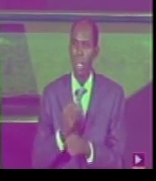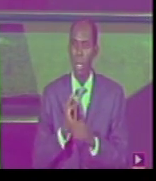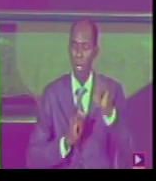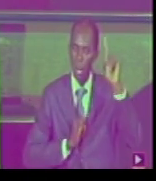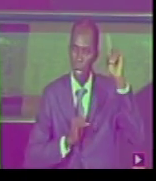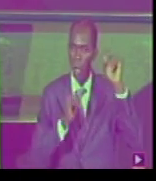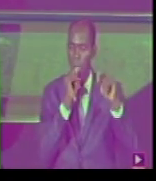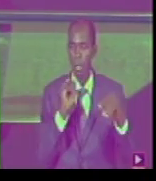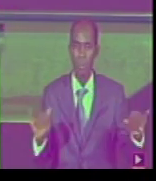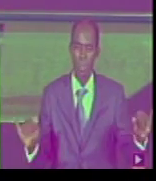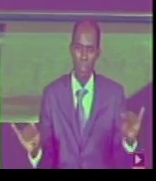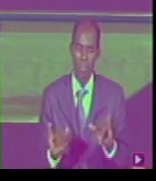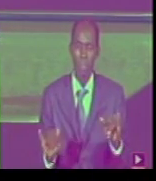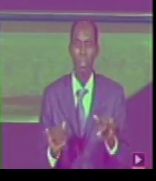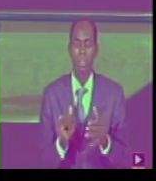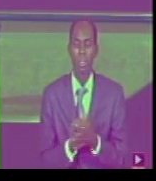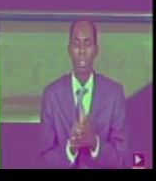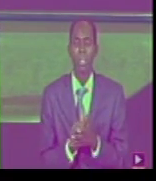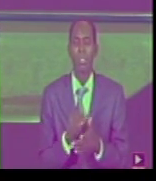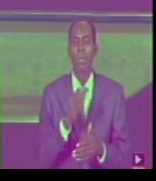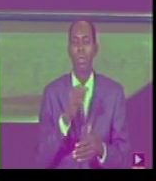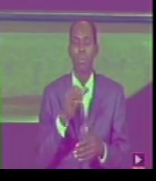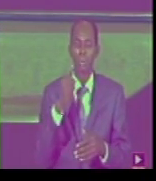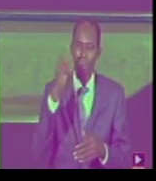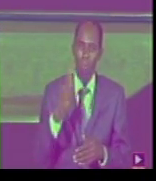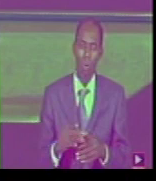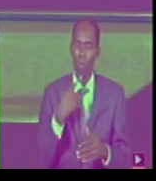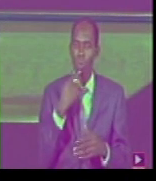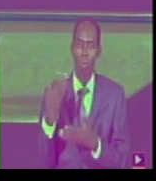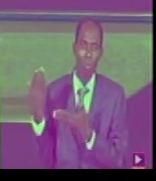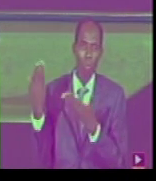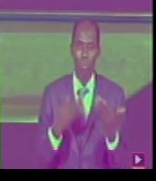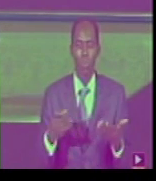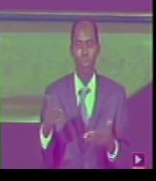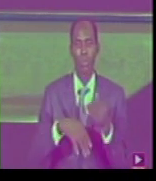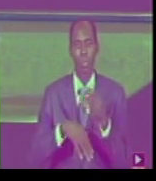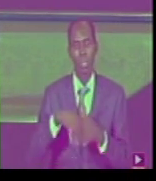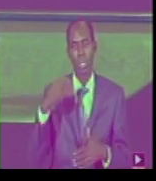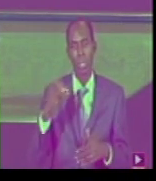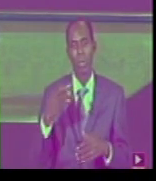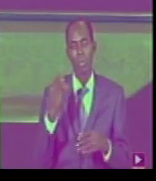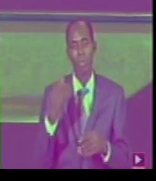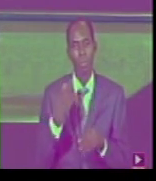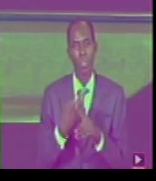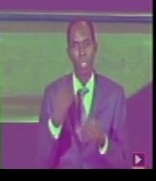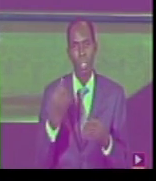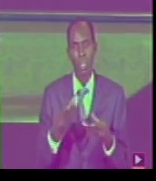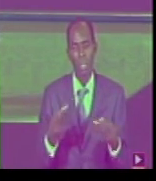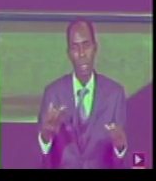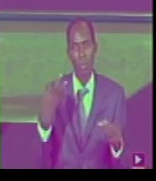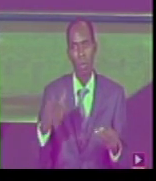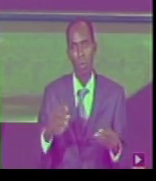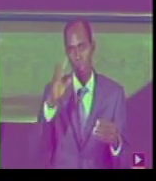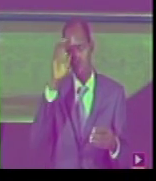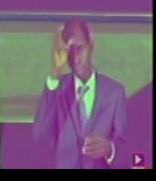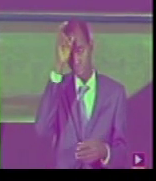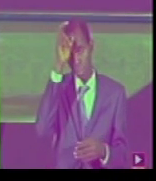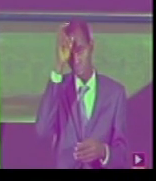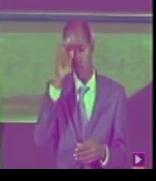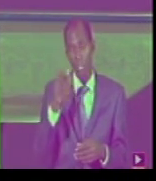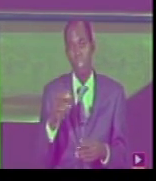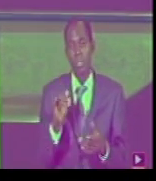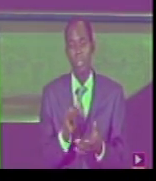brought you forth out of the land of Egypt, that ye should not be there but me. And I